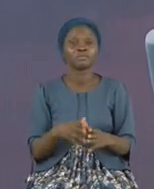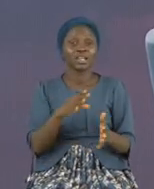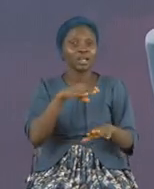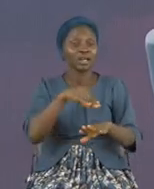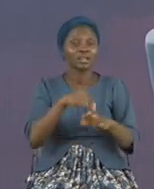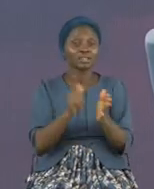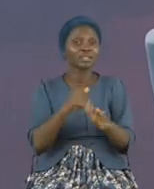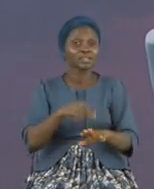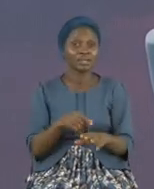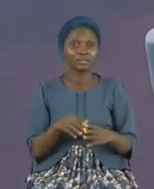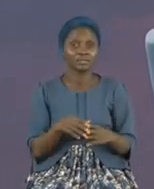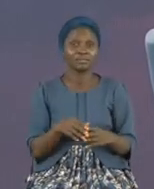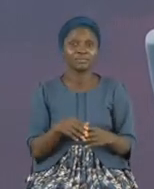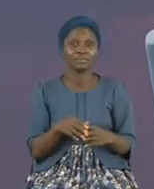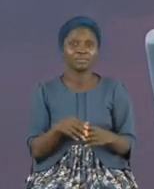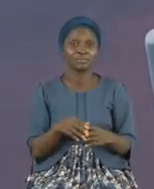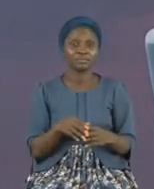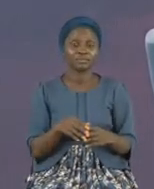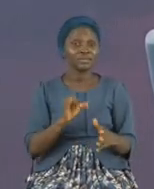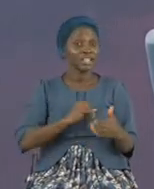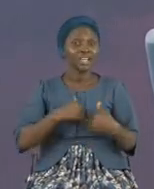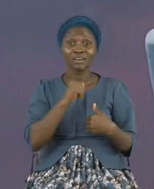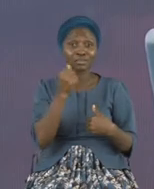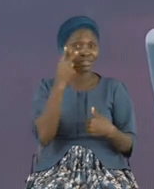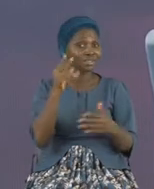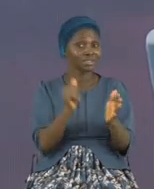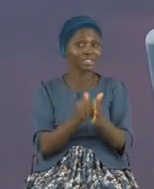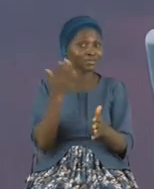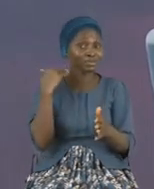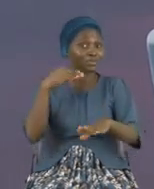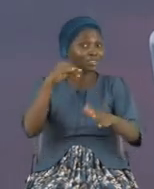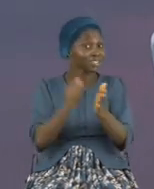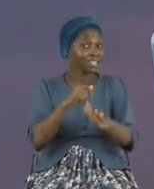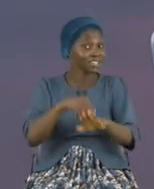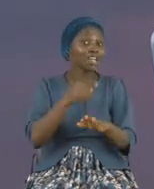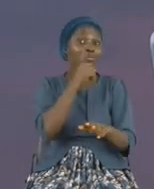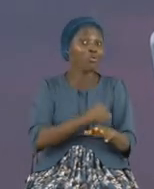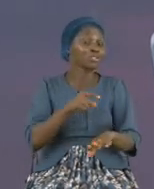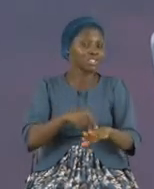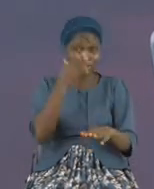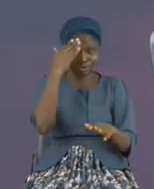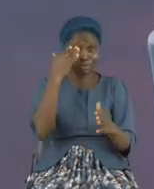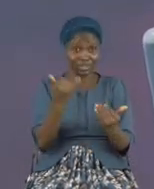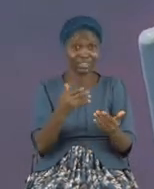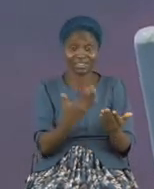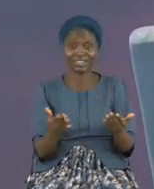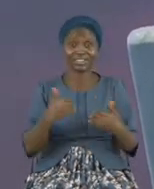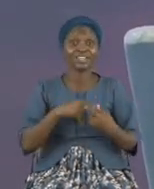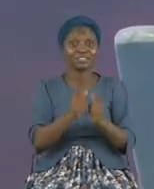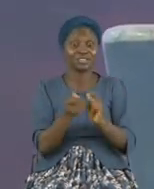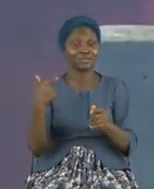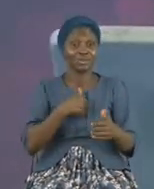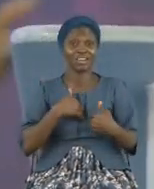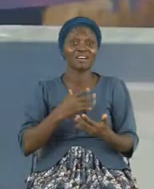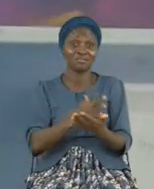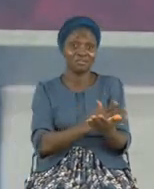not seen that before at that time. But you know, now things have changed. We have the computer, whatever it is, before the